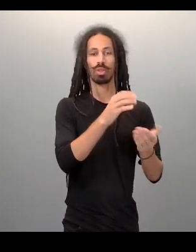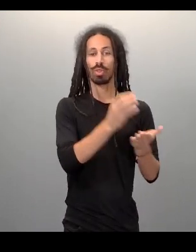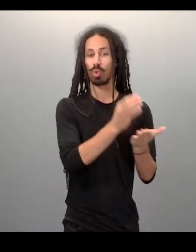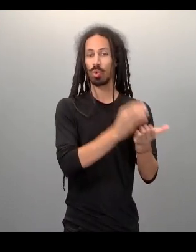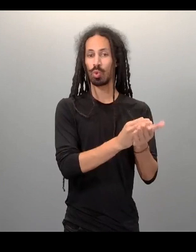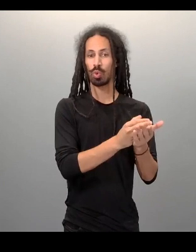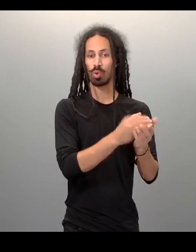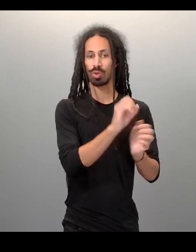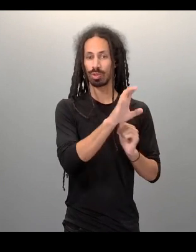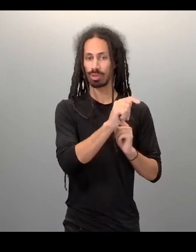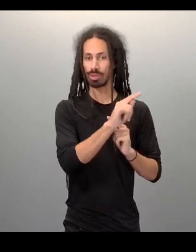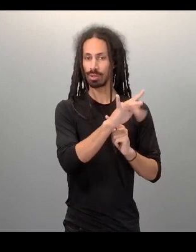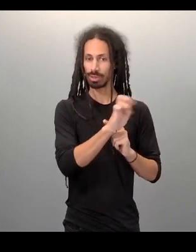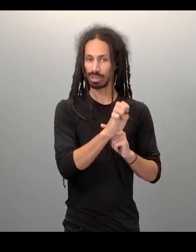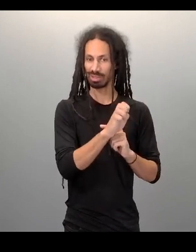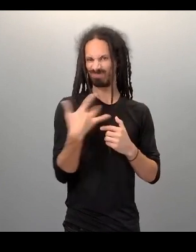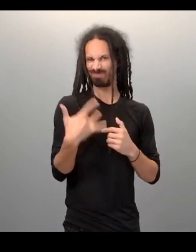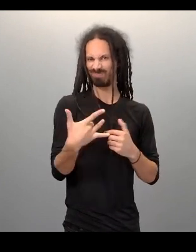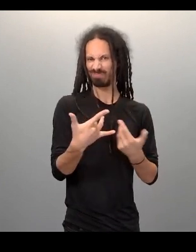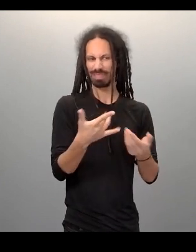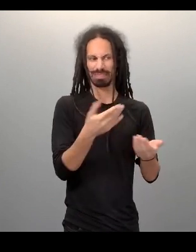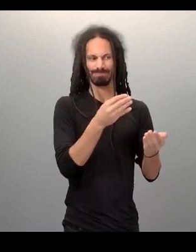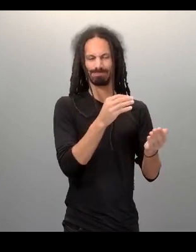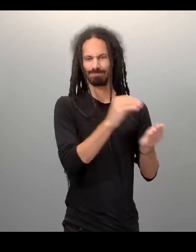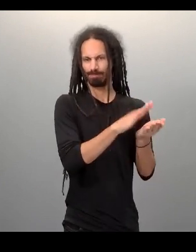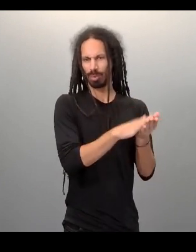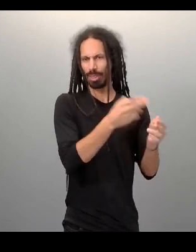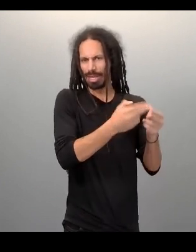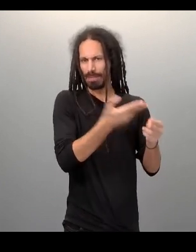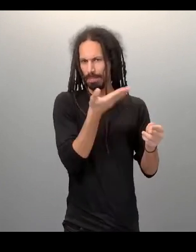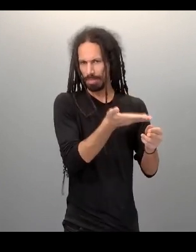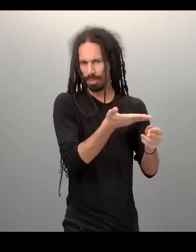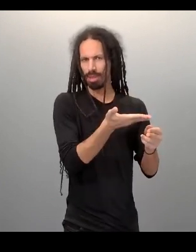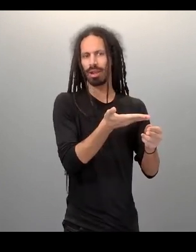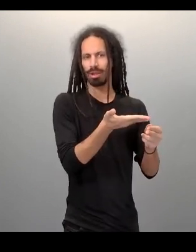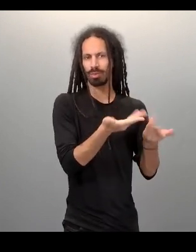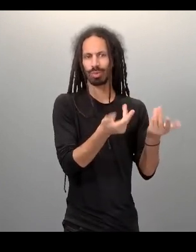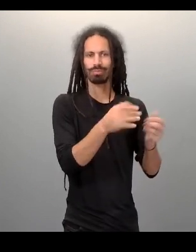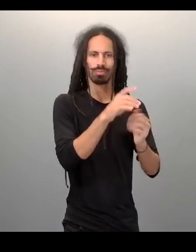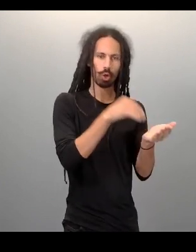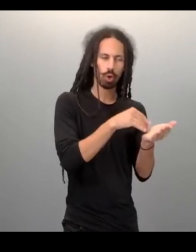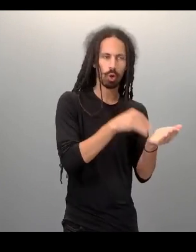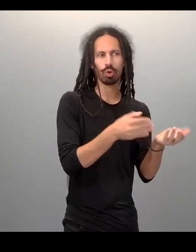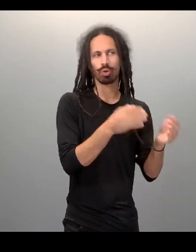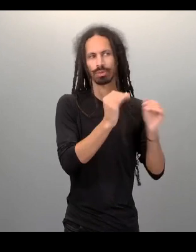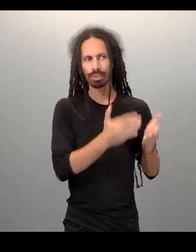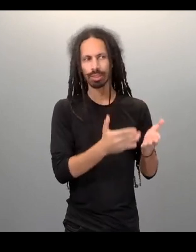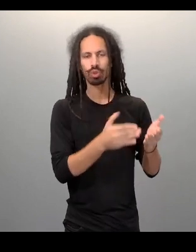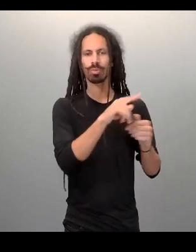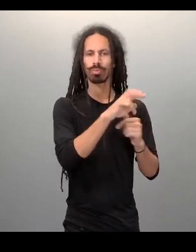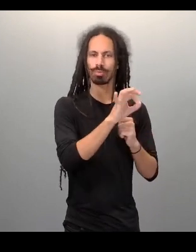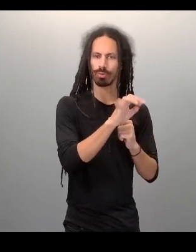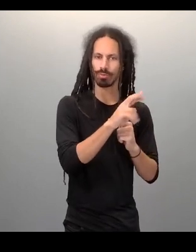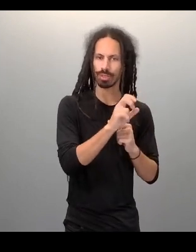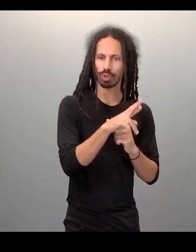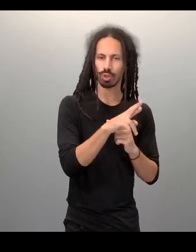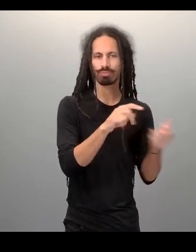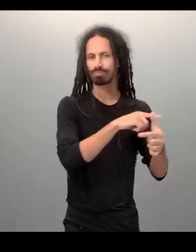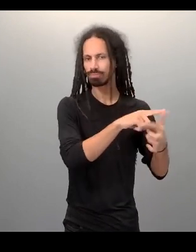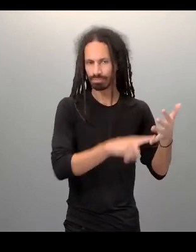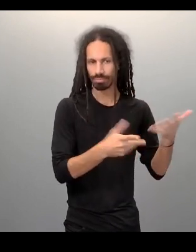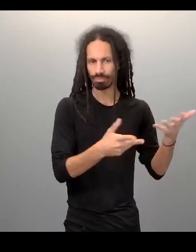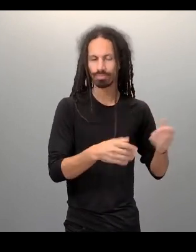and that's how you can get an example of how they would like to be referred to. Then we have